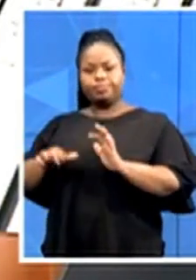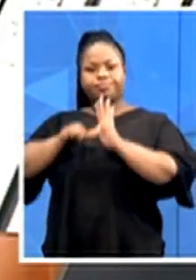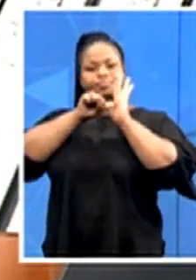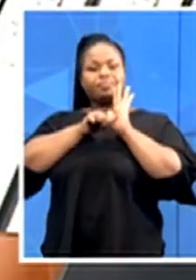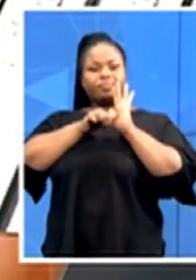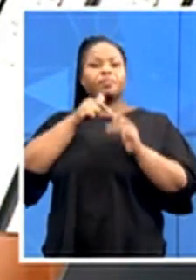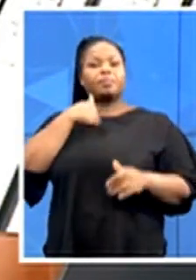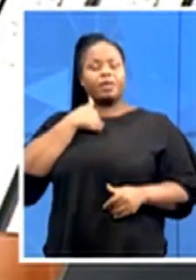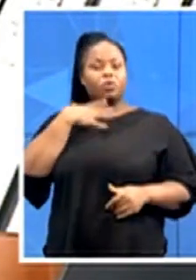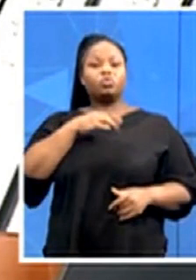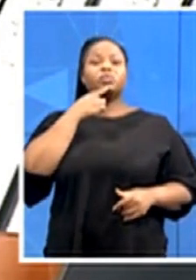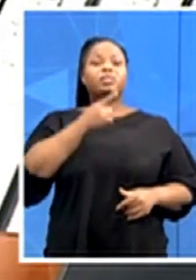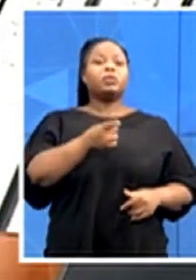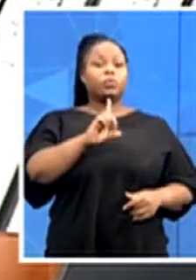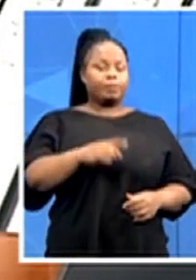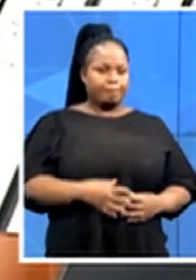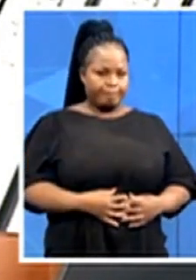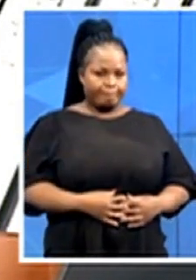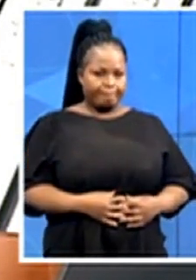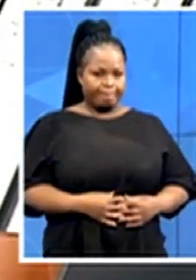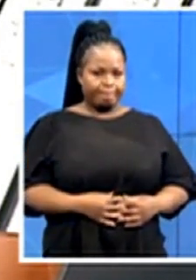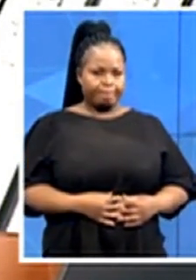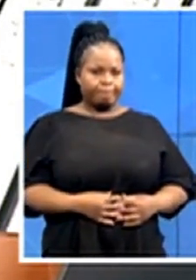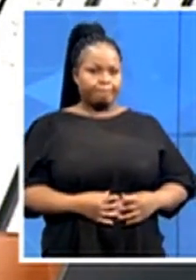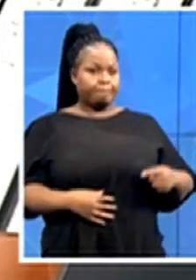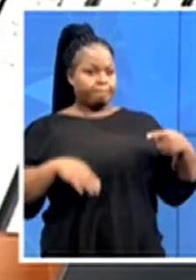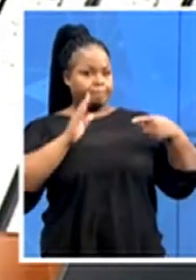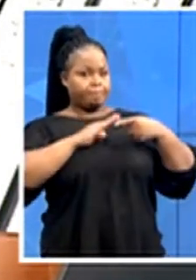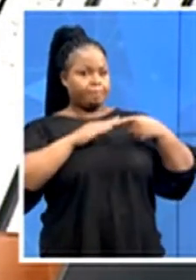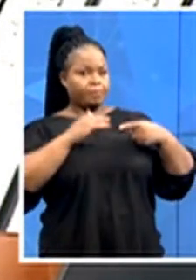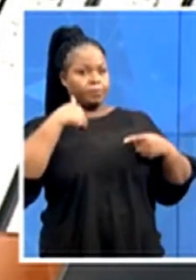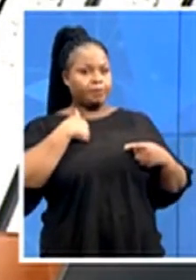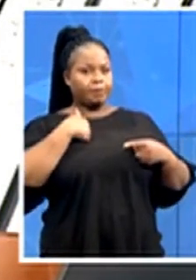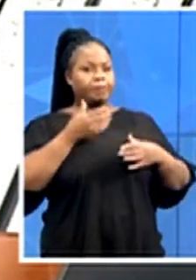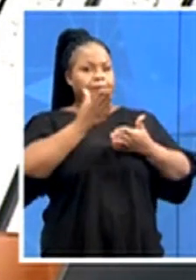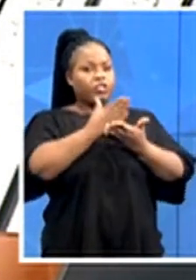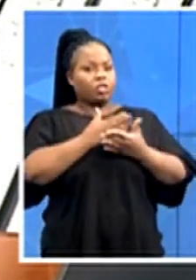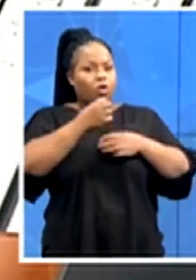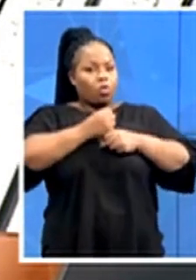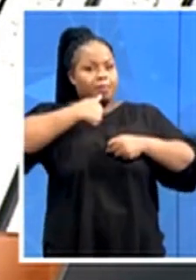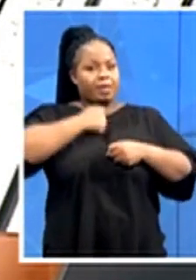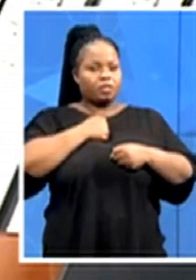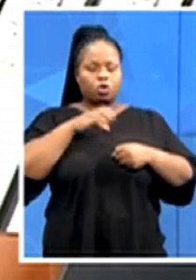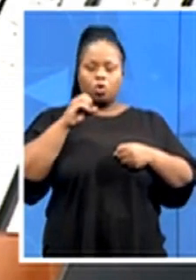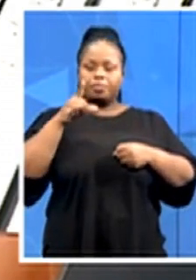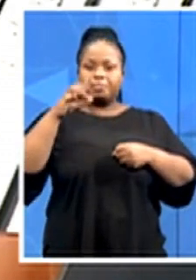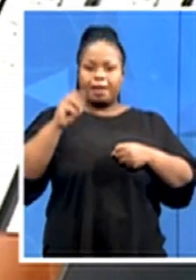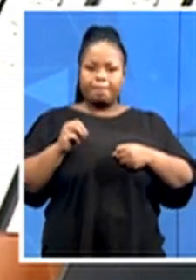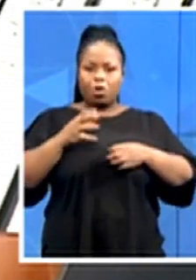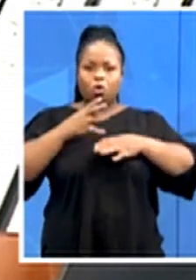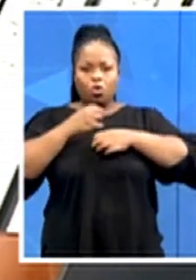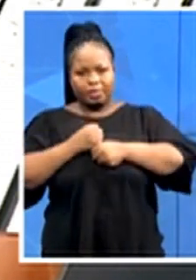issues. First, my acquisition of shares in Optimum Holdings was a straightforward